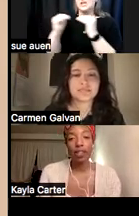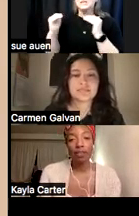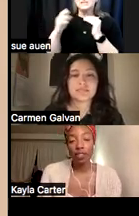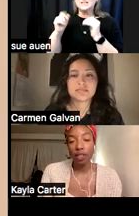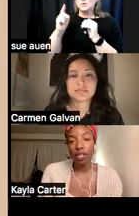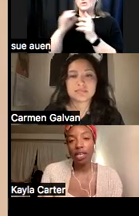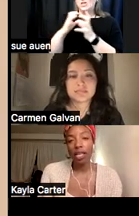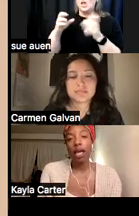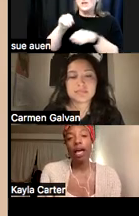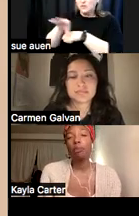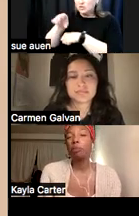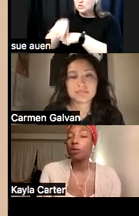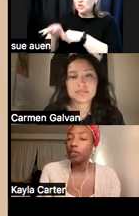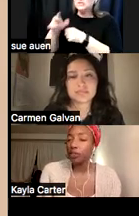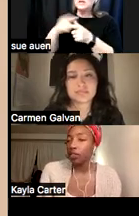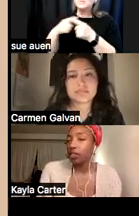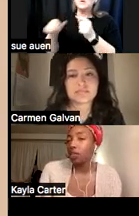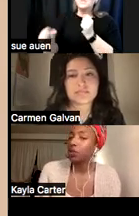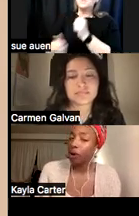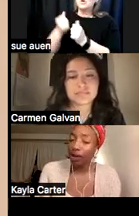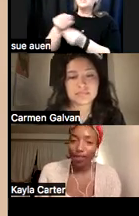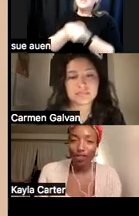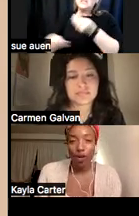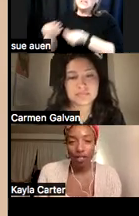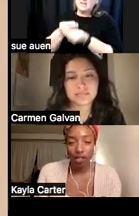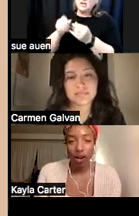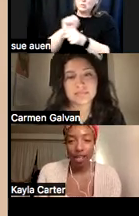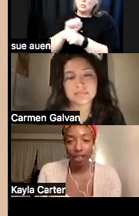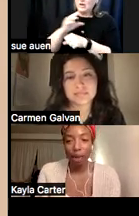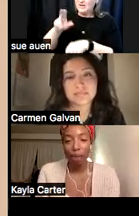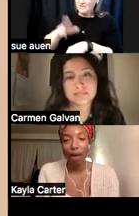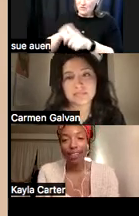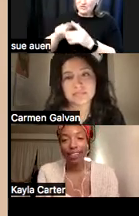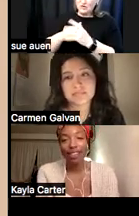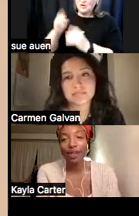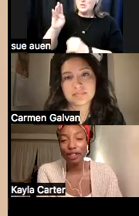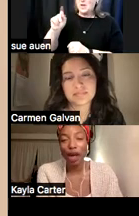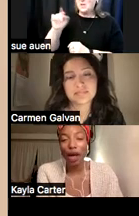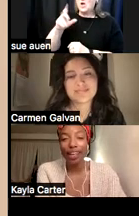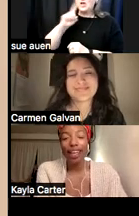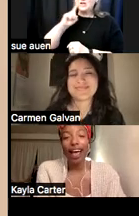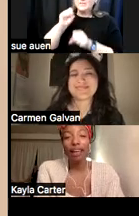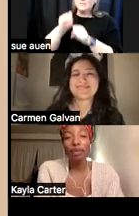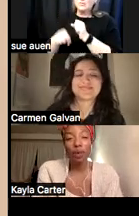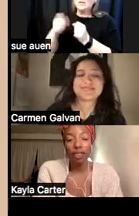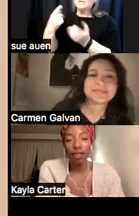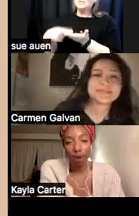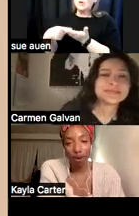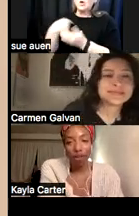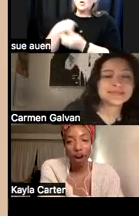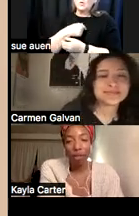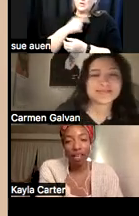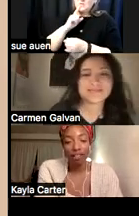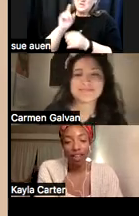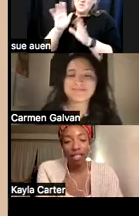doing a lot of consulting, but mostly facilitation work. And of course, starting the BIPOC Death and Grief Talk with the